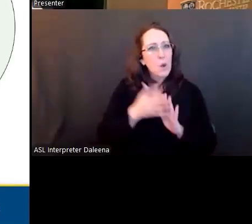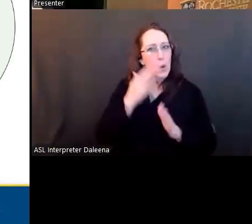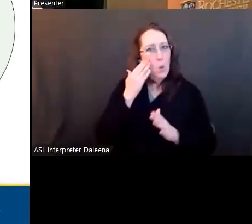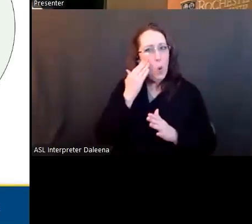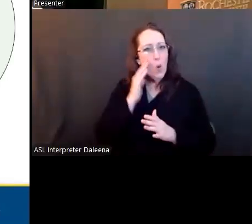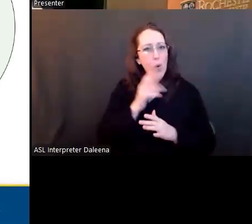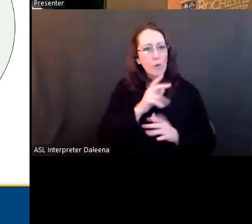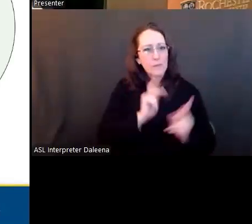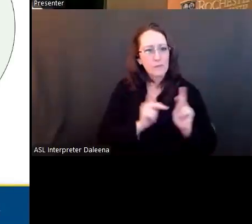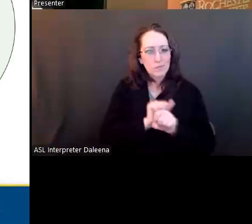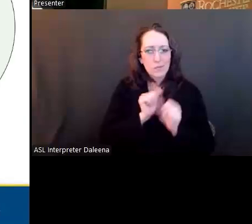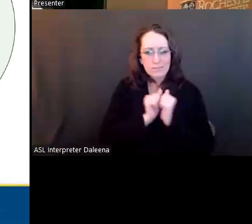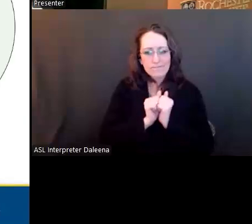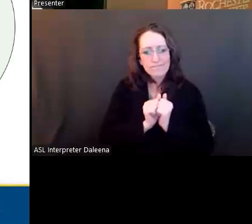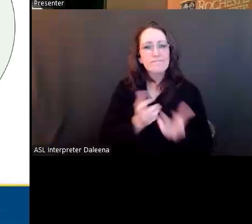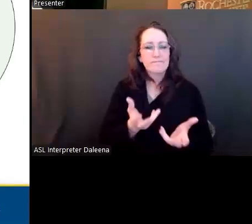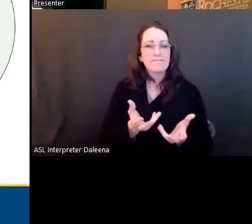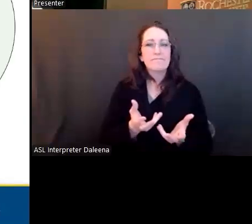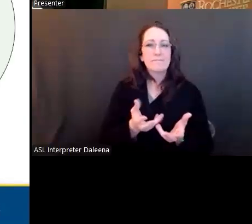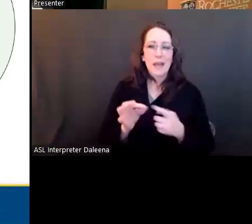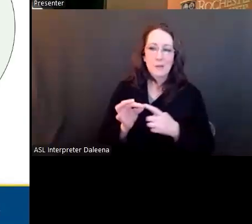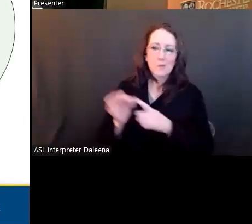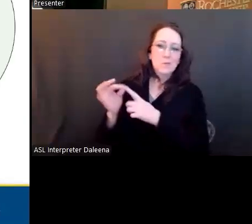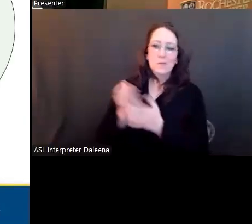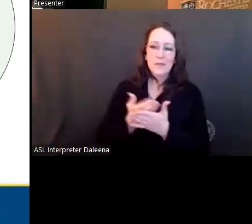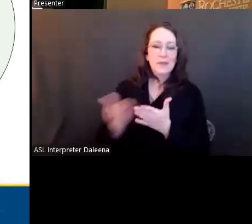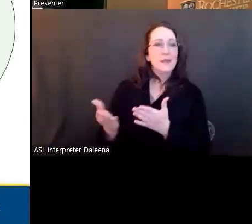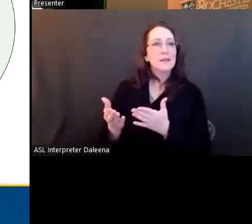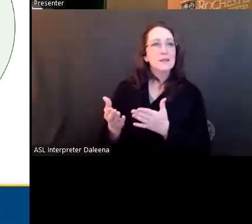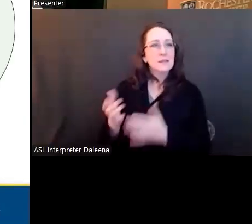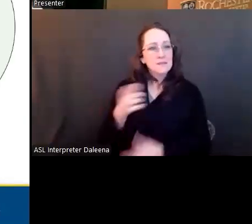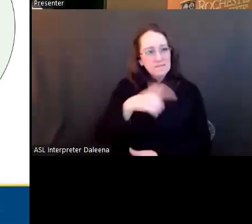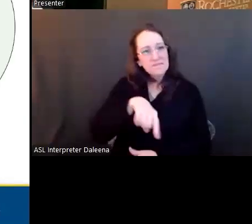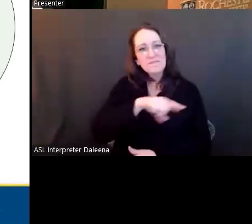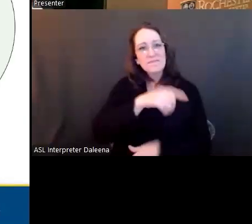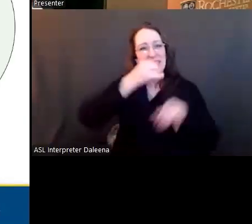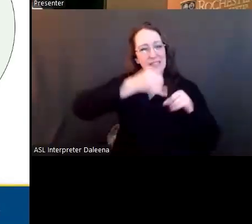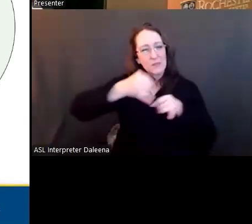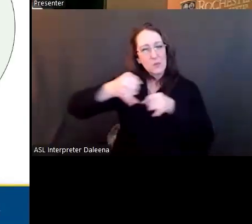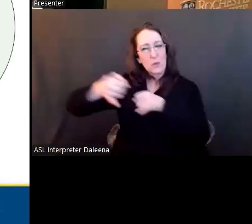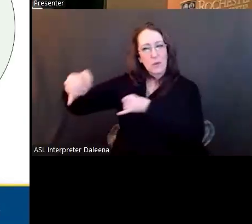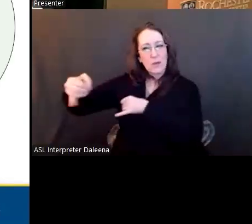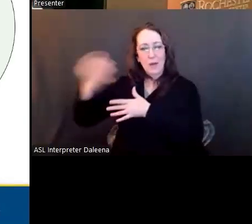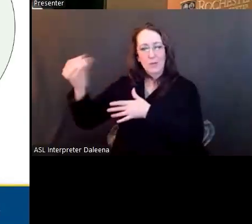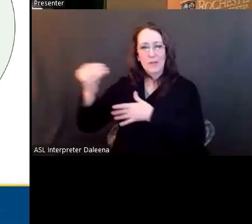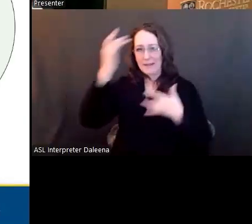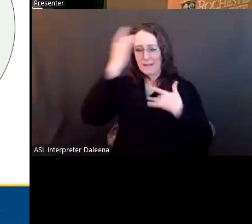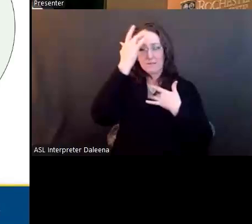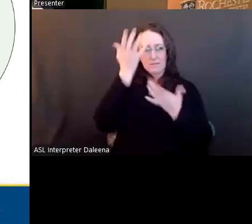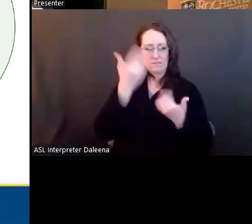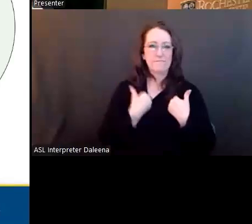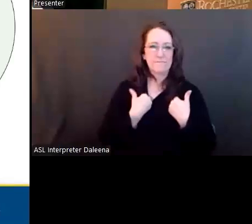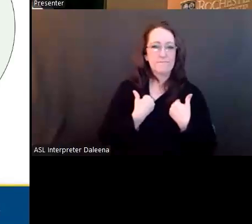working with, and the unique things that make them individuals outside of an illness. And